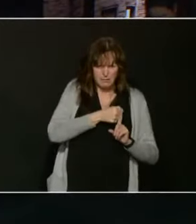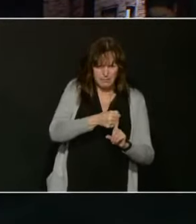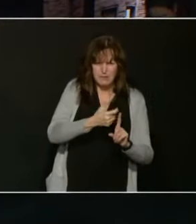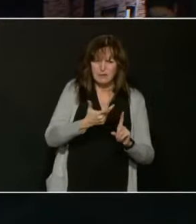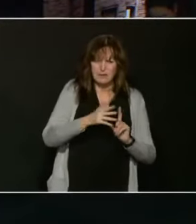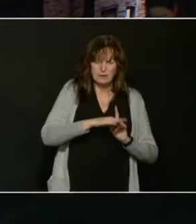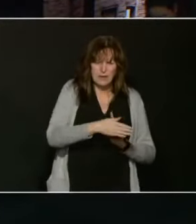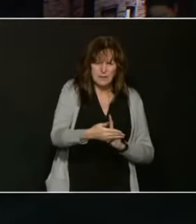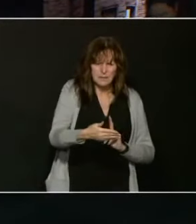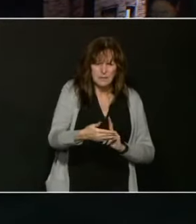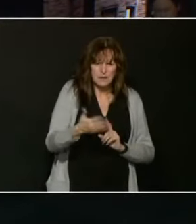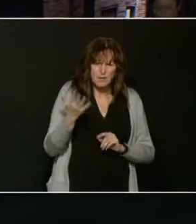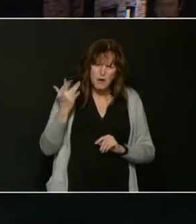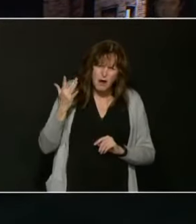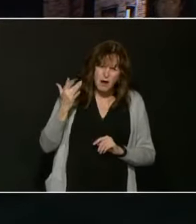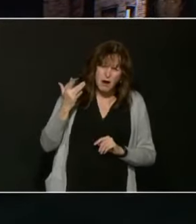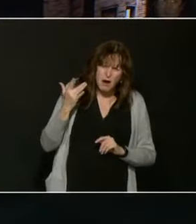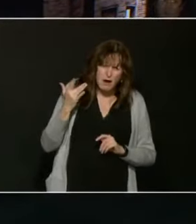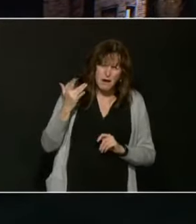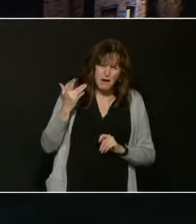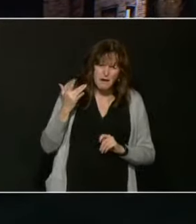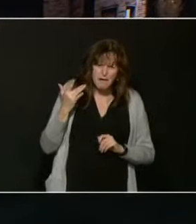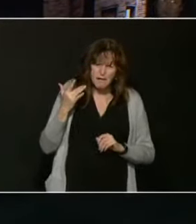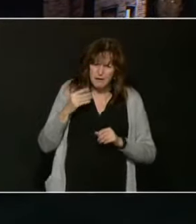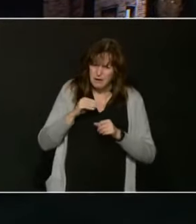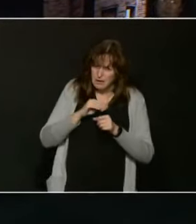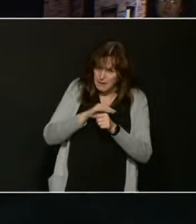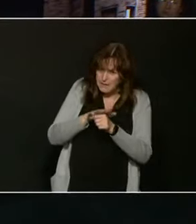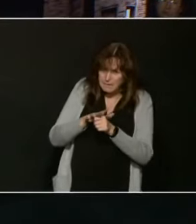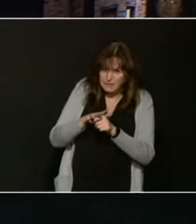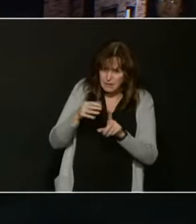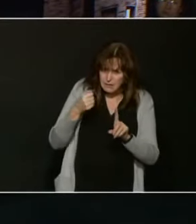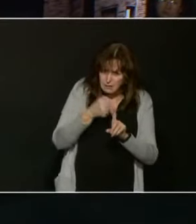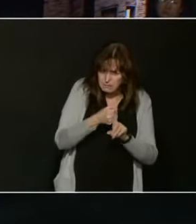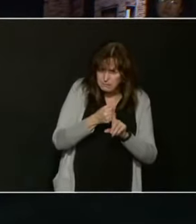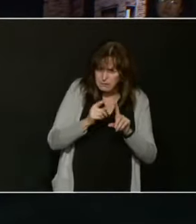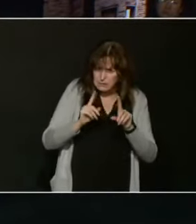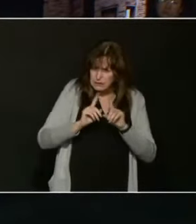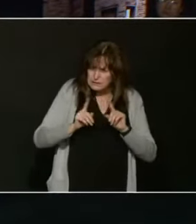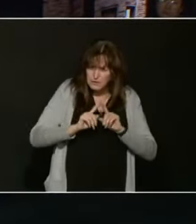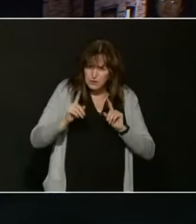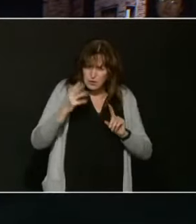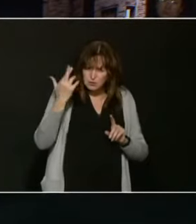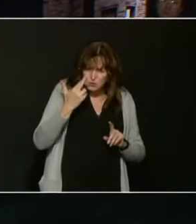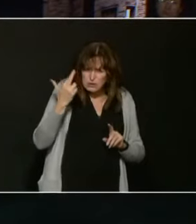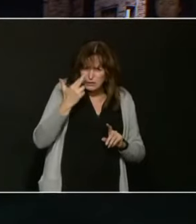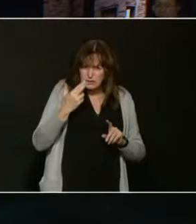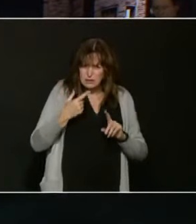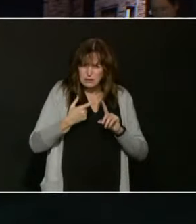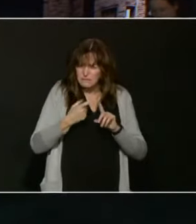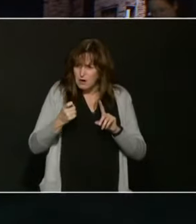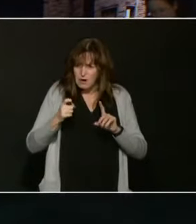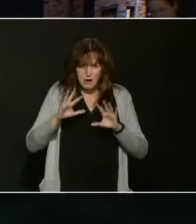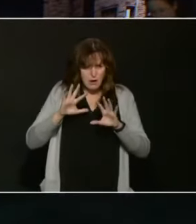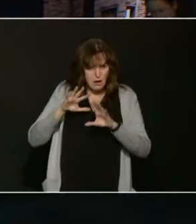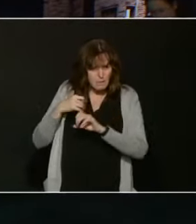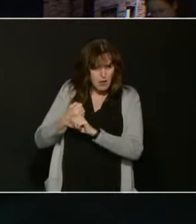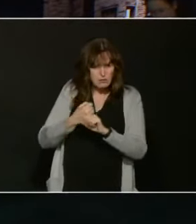impacts of the pandemic are now at play in those, I guess, consequences of lockdowns and so forth. Can I get your thoughts on